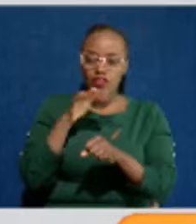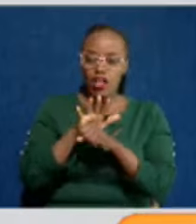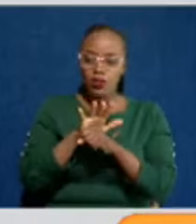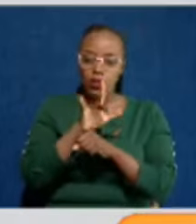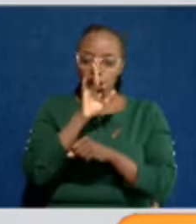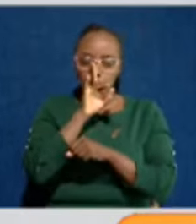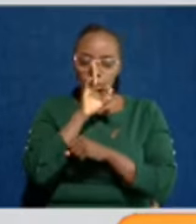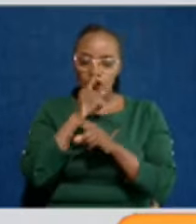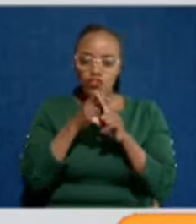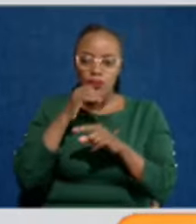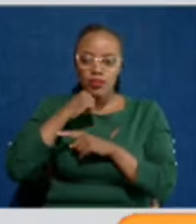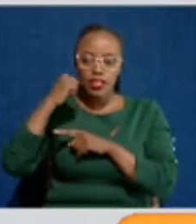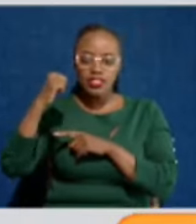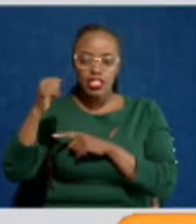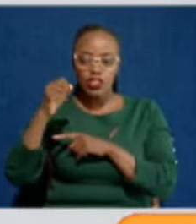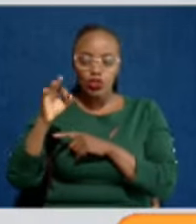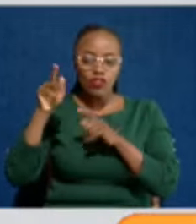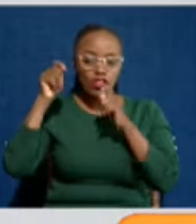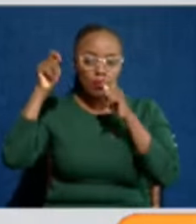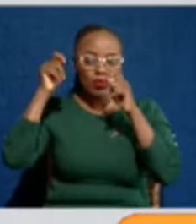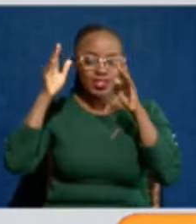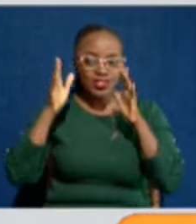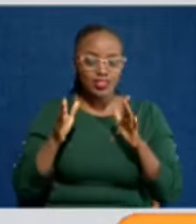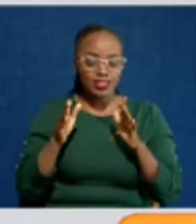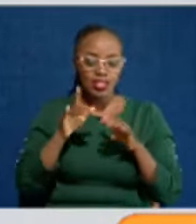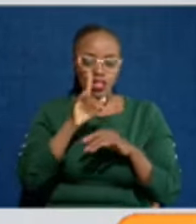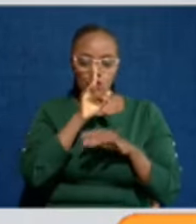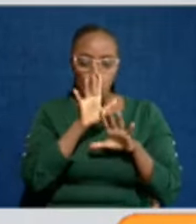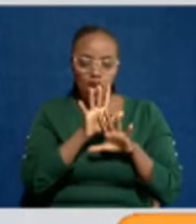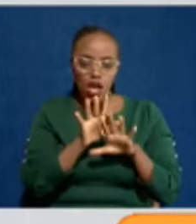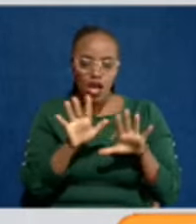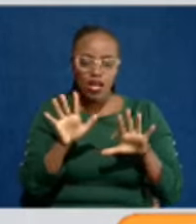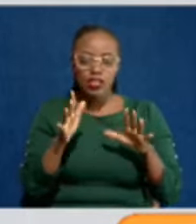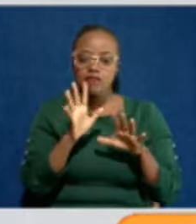from the side of protesters, and